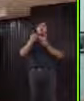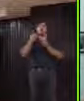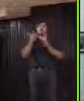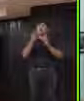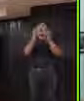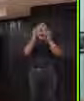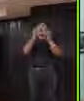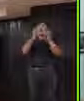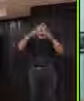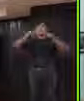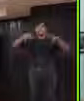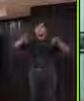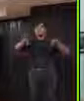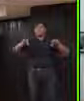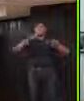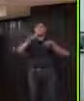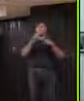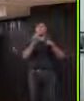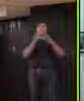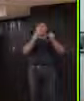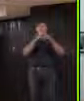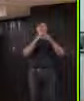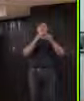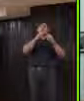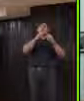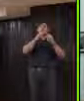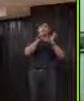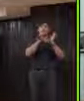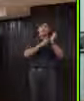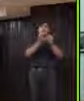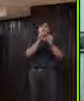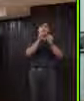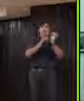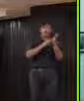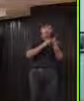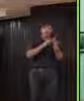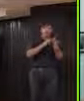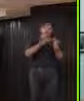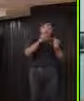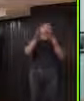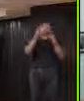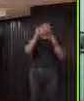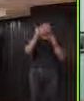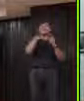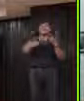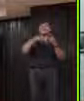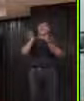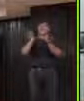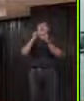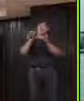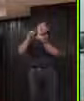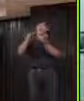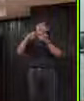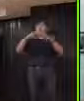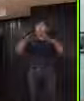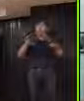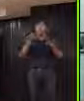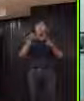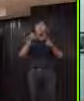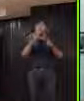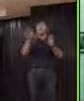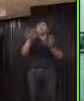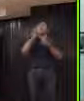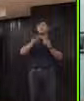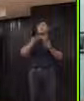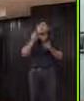Andhra Pradesh into Telangana and Andhra Pradesh is still pending in the Supreme Court for 11 years. And I don't think that even anybody who can say